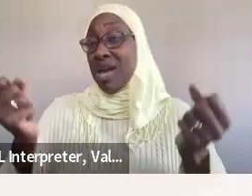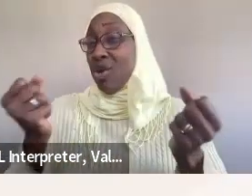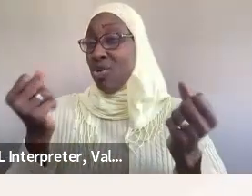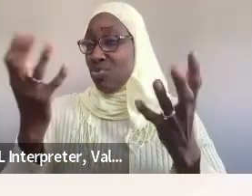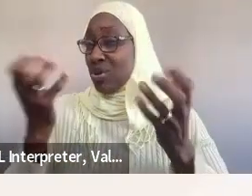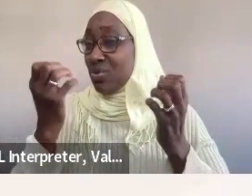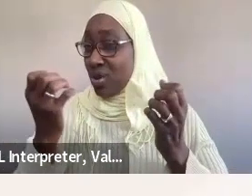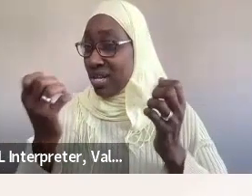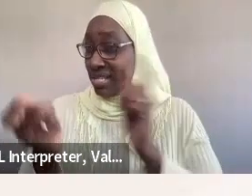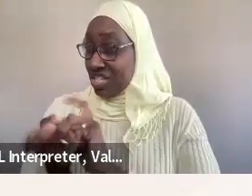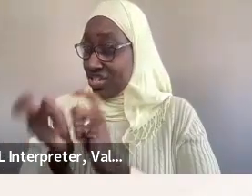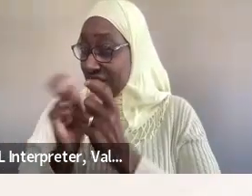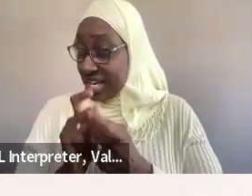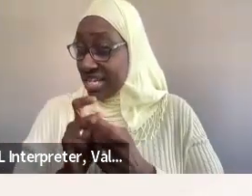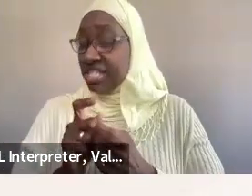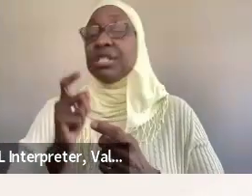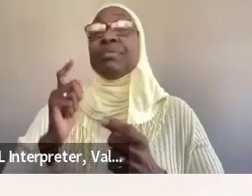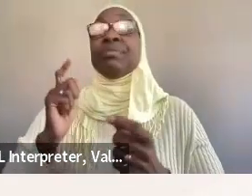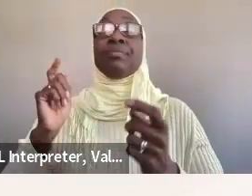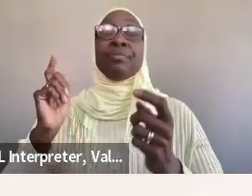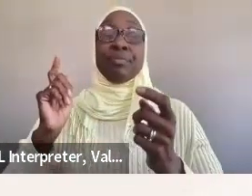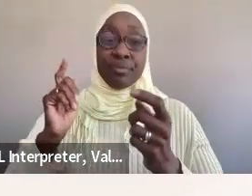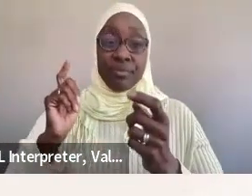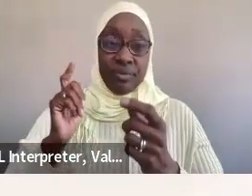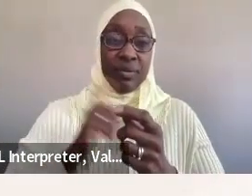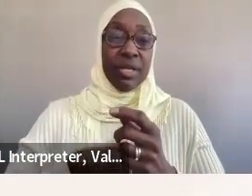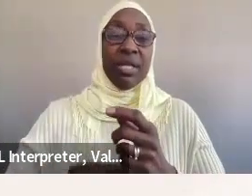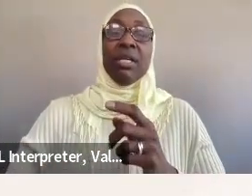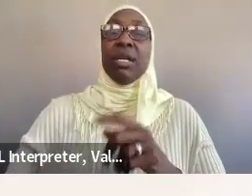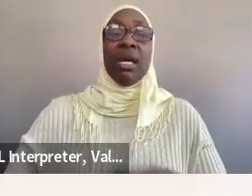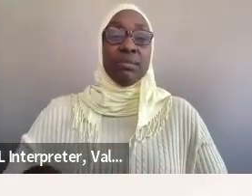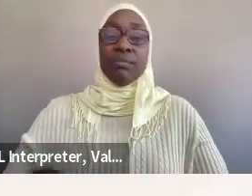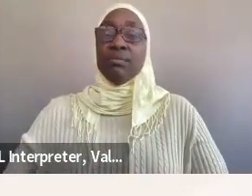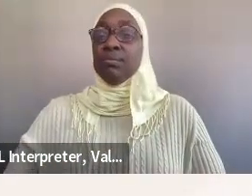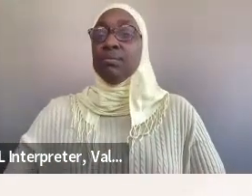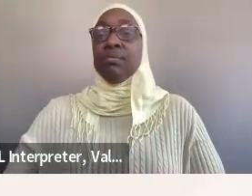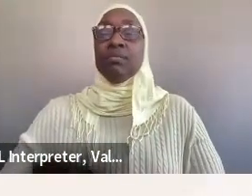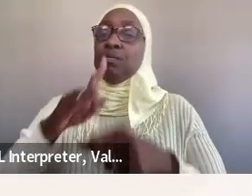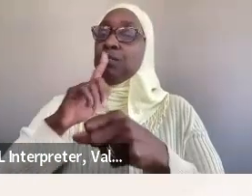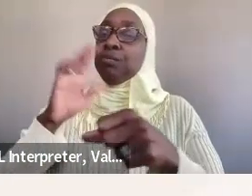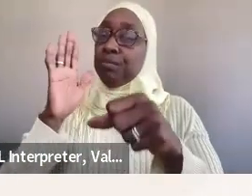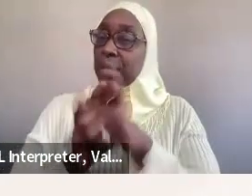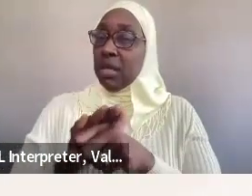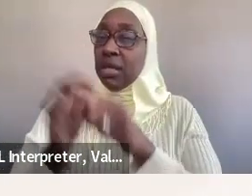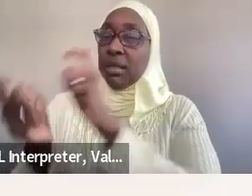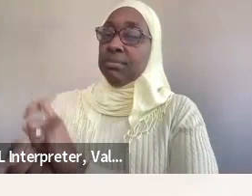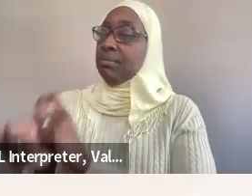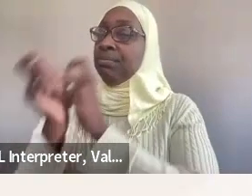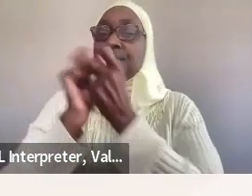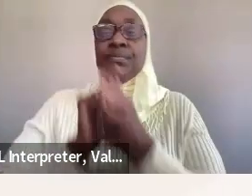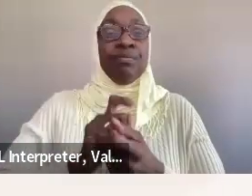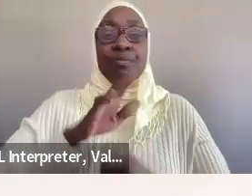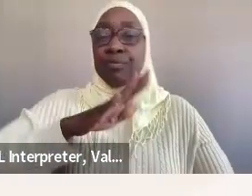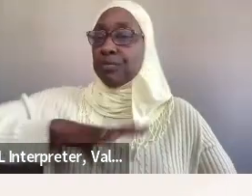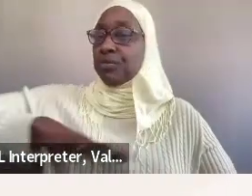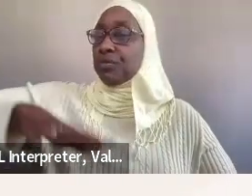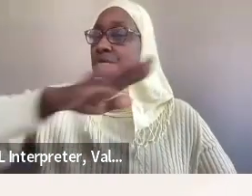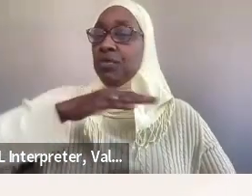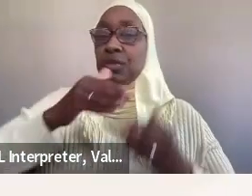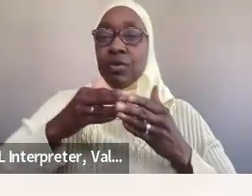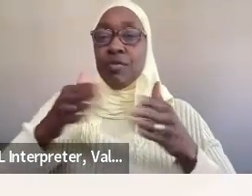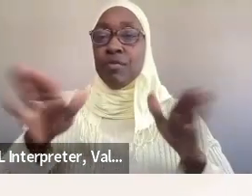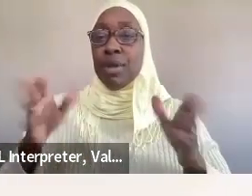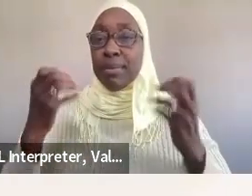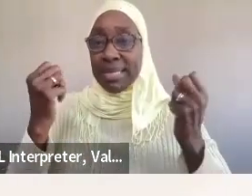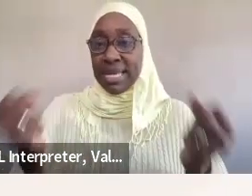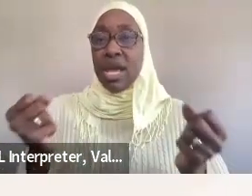So we are dedicated to transforming the field of public health by centering the lived